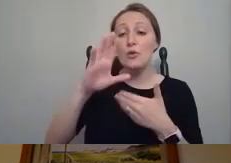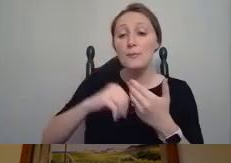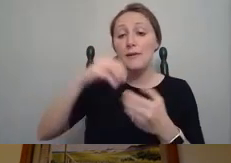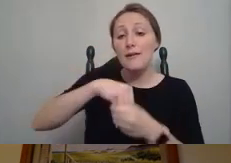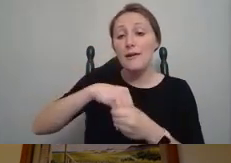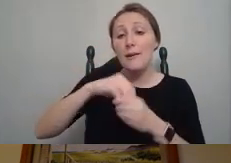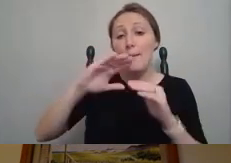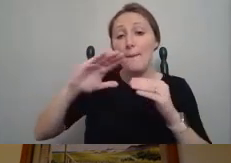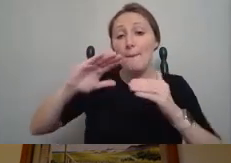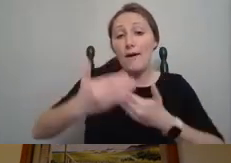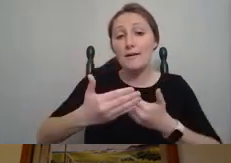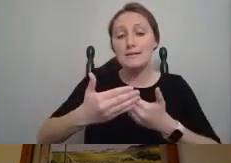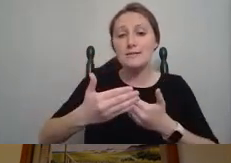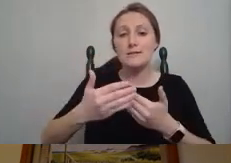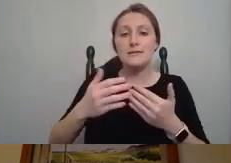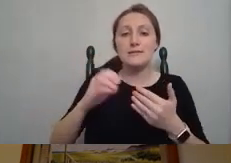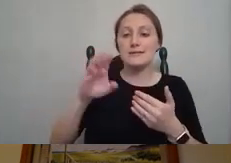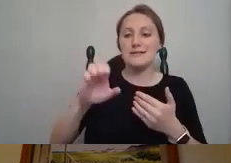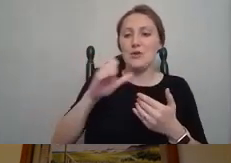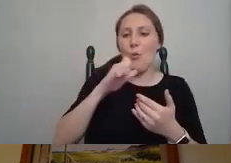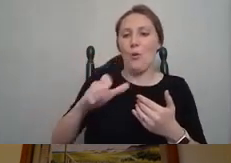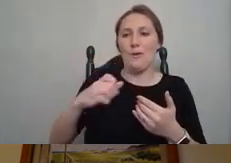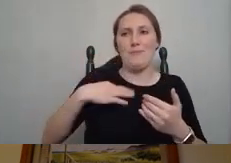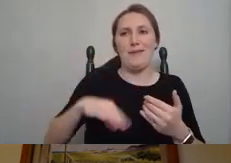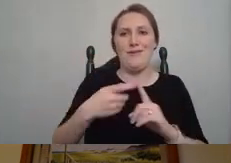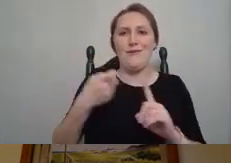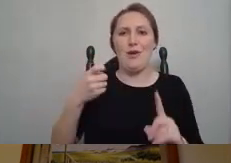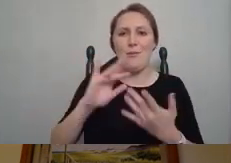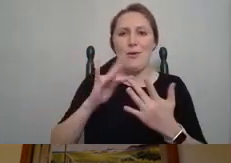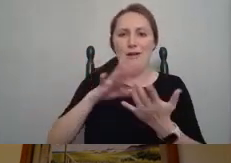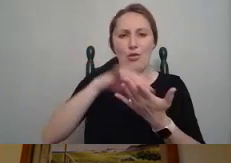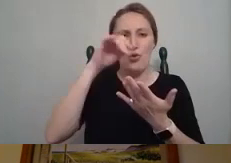ECE since they aren't going to get much out of the online learning.